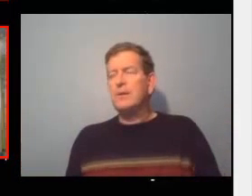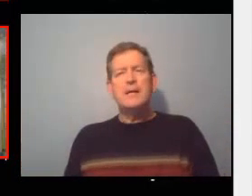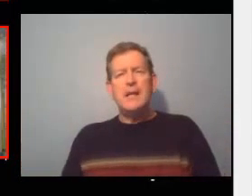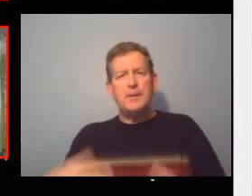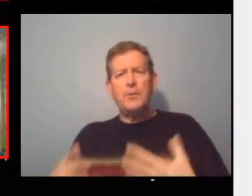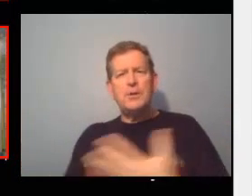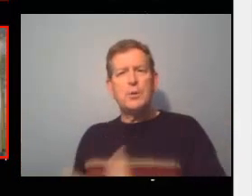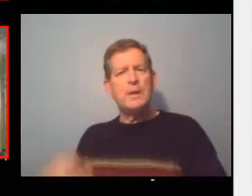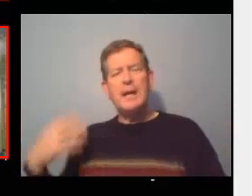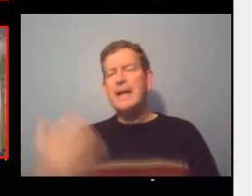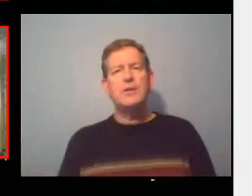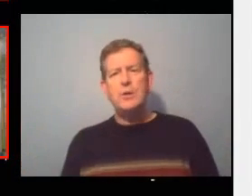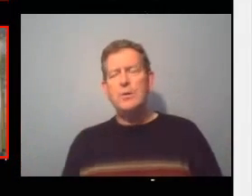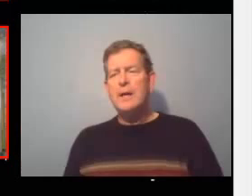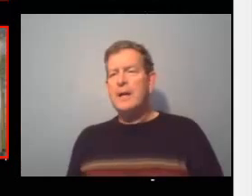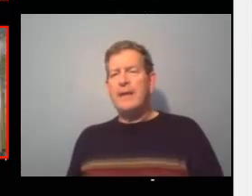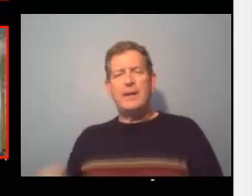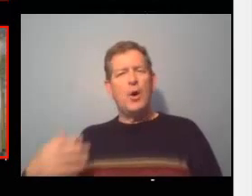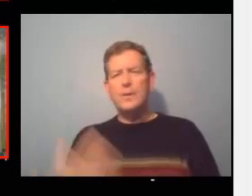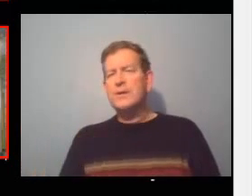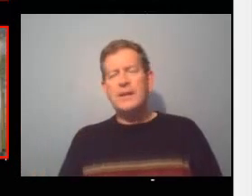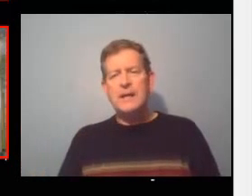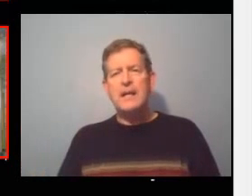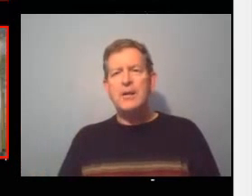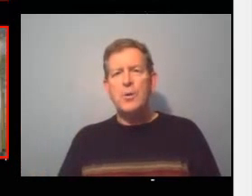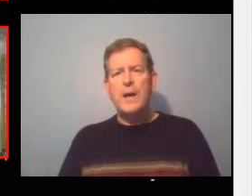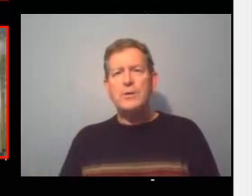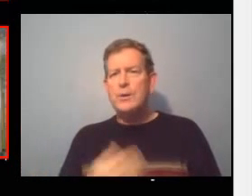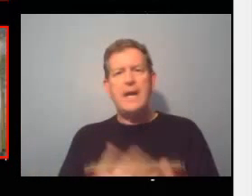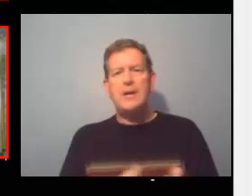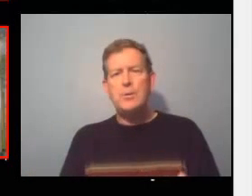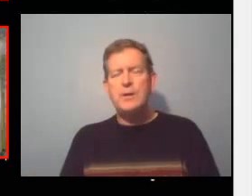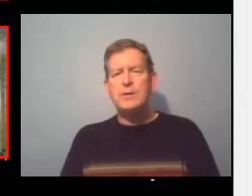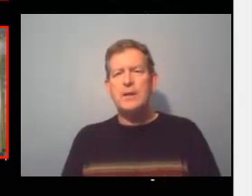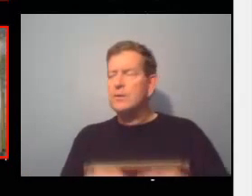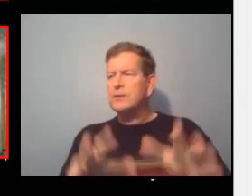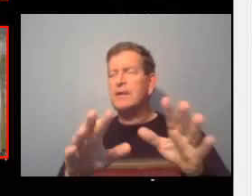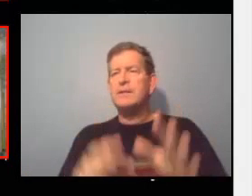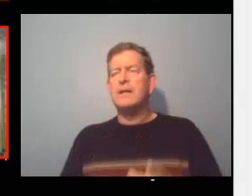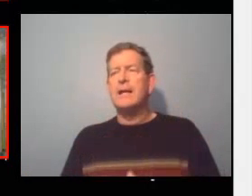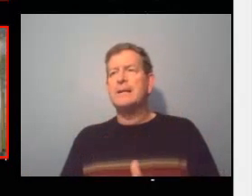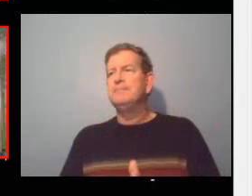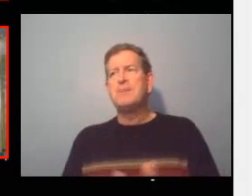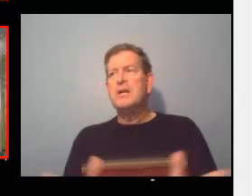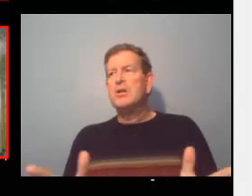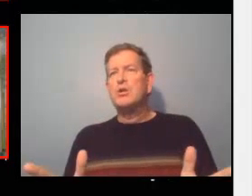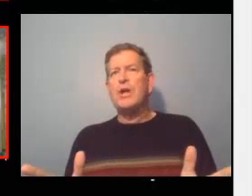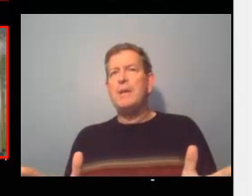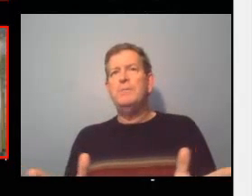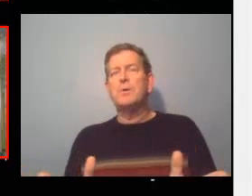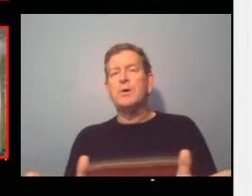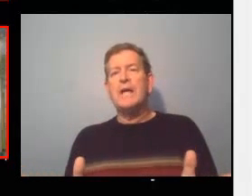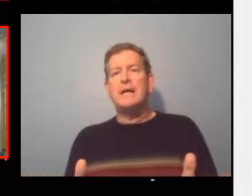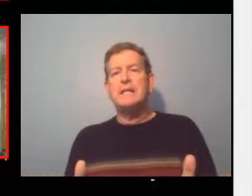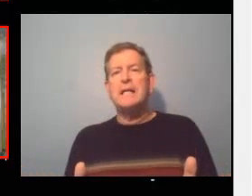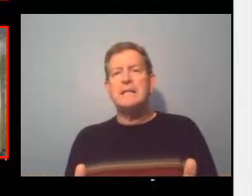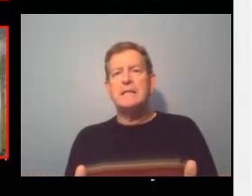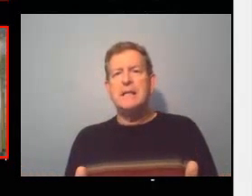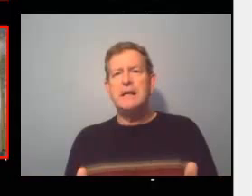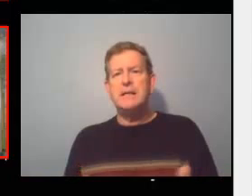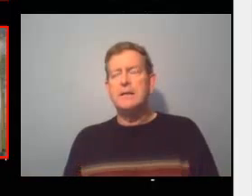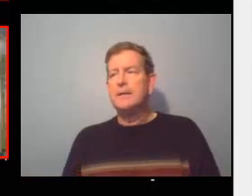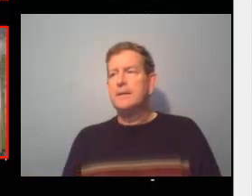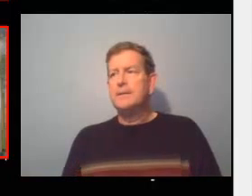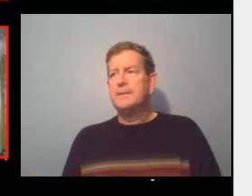digress and tell about the things you really like to do, and that homework's getting in your way, so you can't do these things. So say like, j'aime regarder